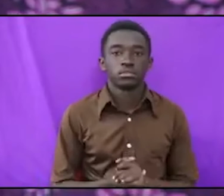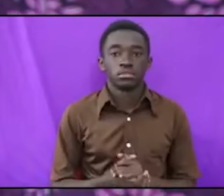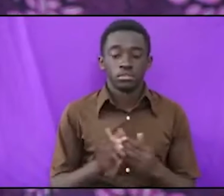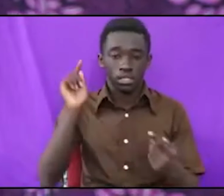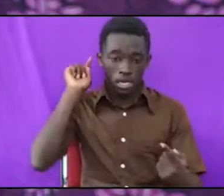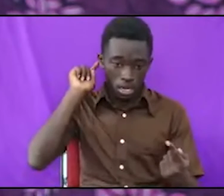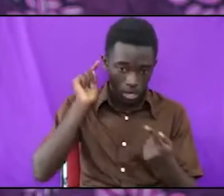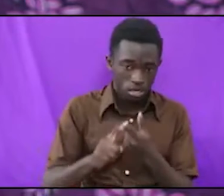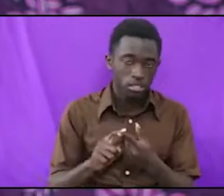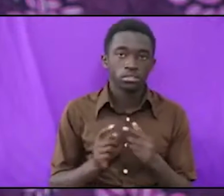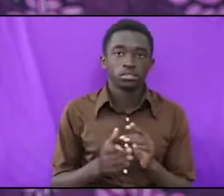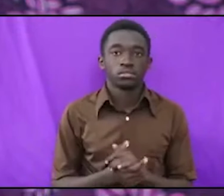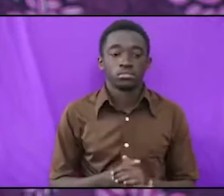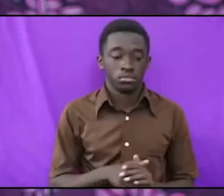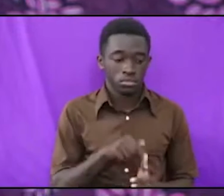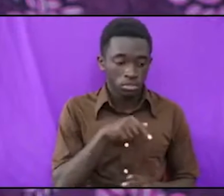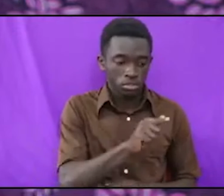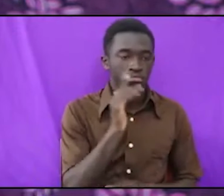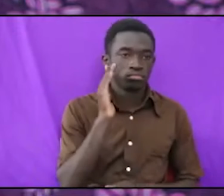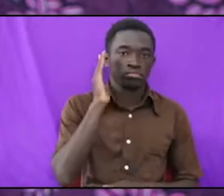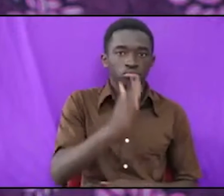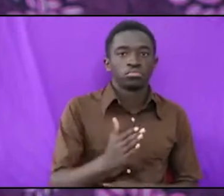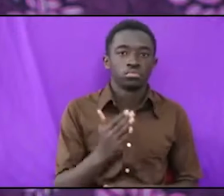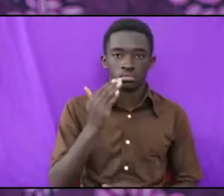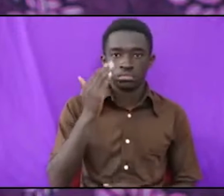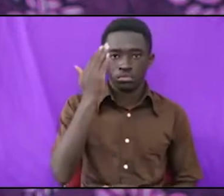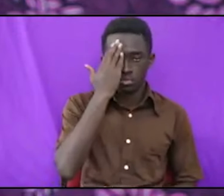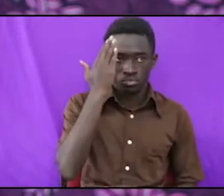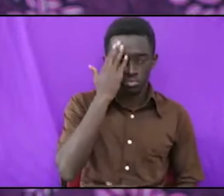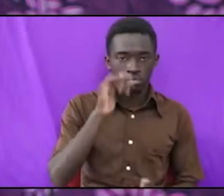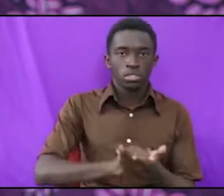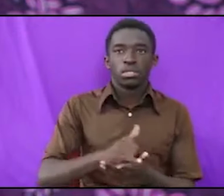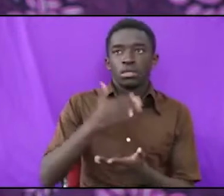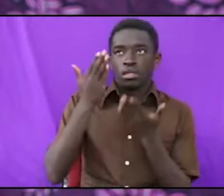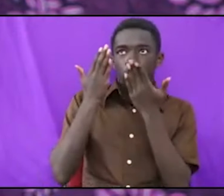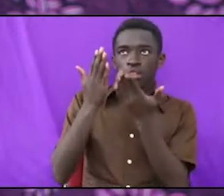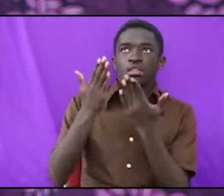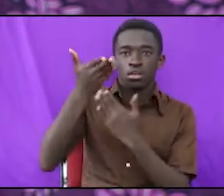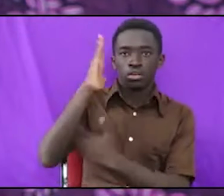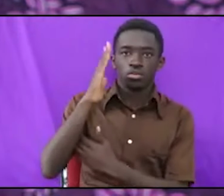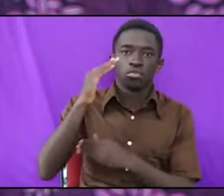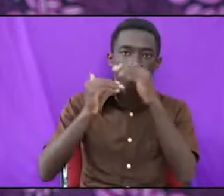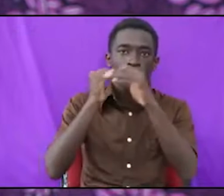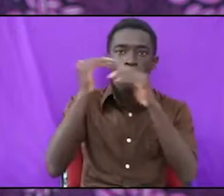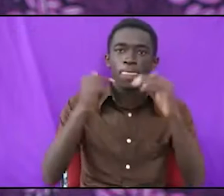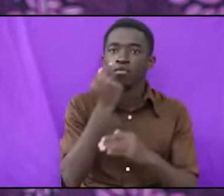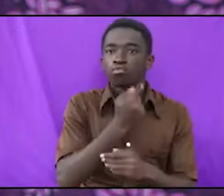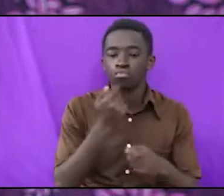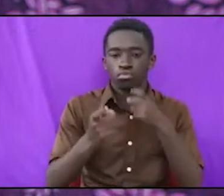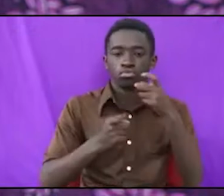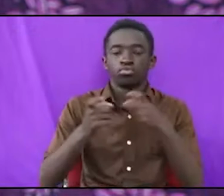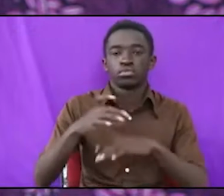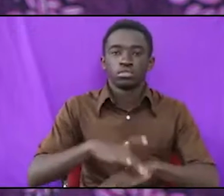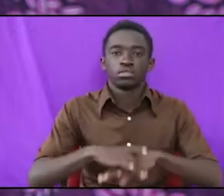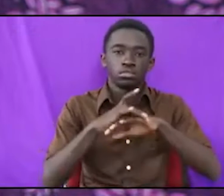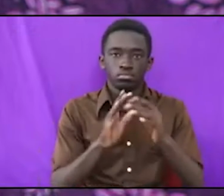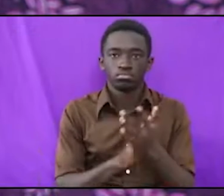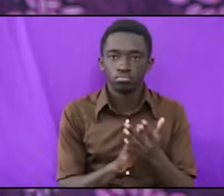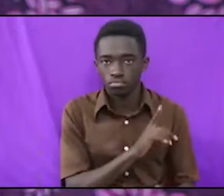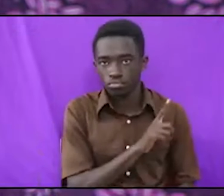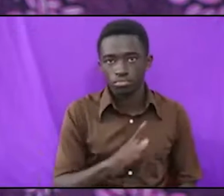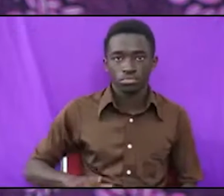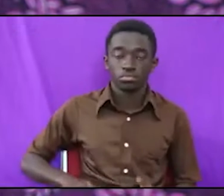until when you recognize that there is a God in heaven who rules the earth. Bwana asifiwe.